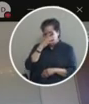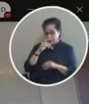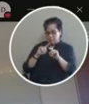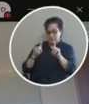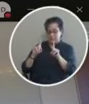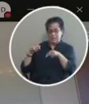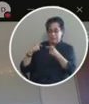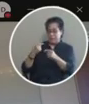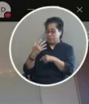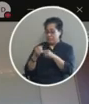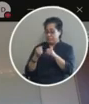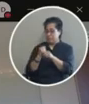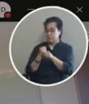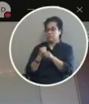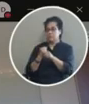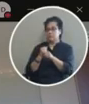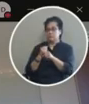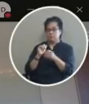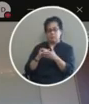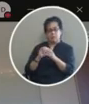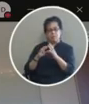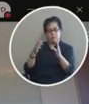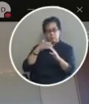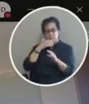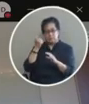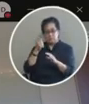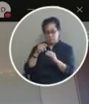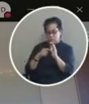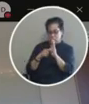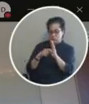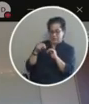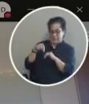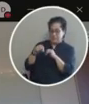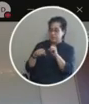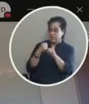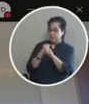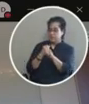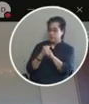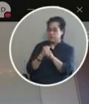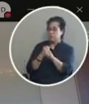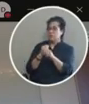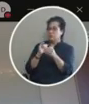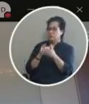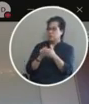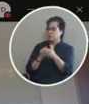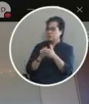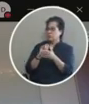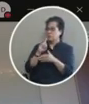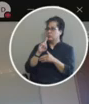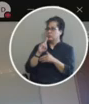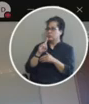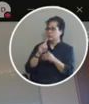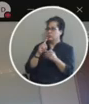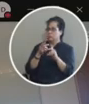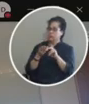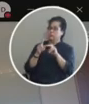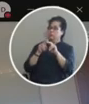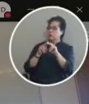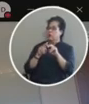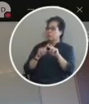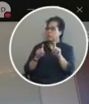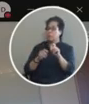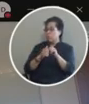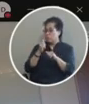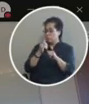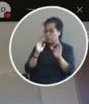5 years, we've made that position a lot better. We showed you this past year, the general fund subsidy went down dramatically, and that was mostly due